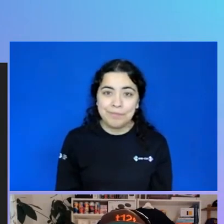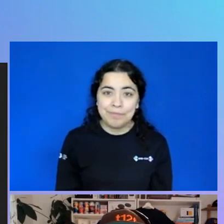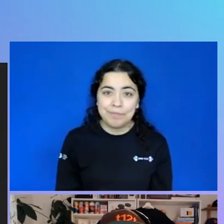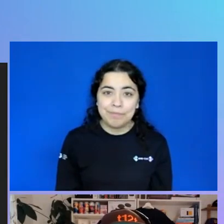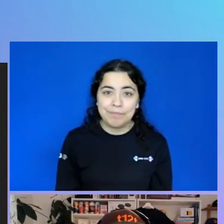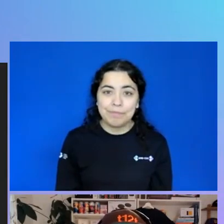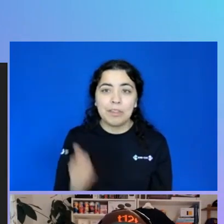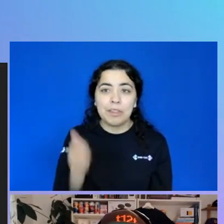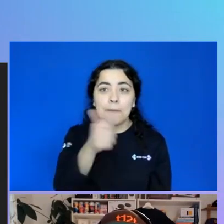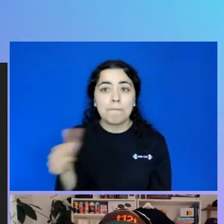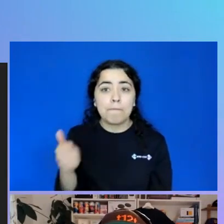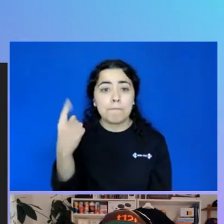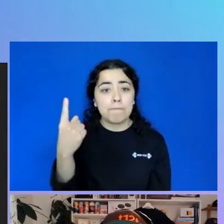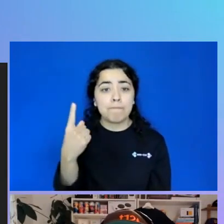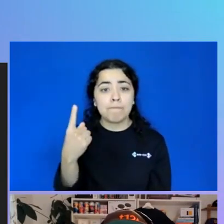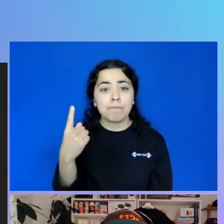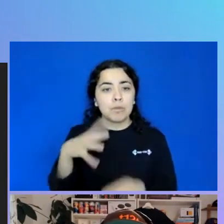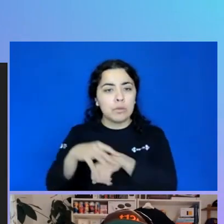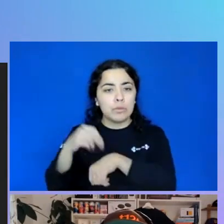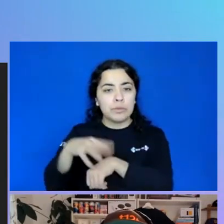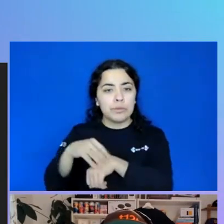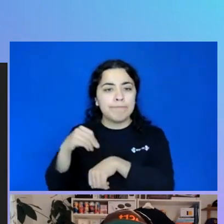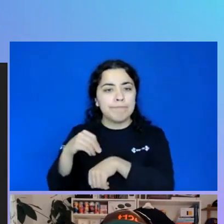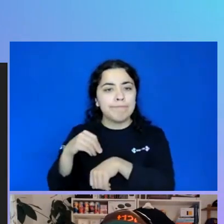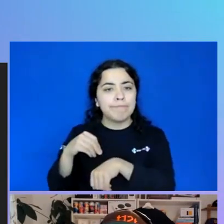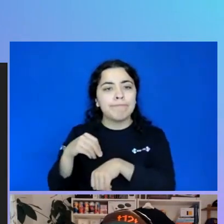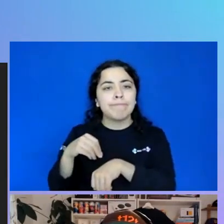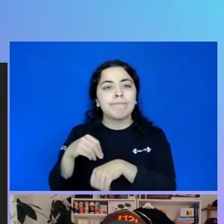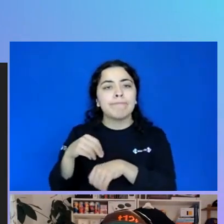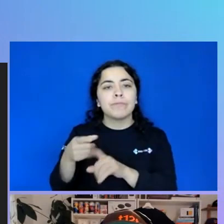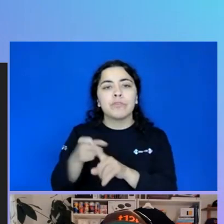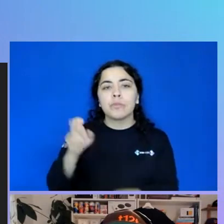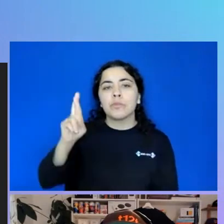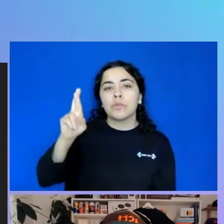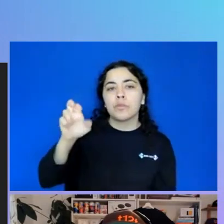Another one, Swedish one from Readly.